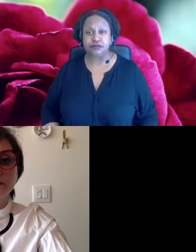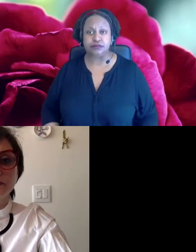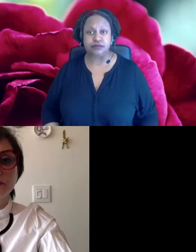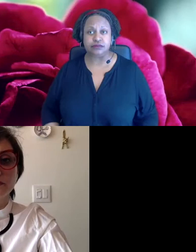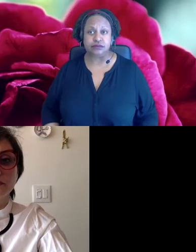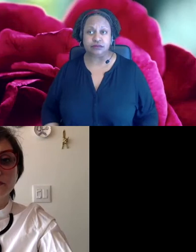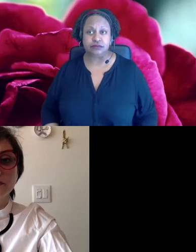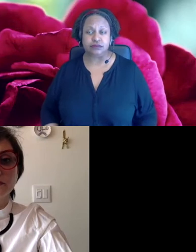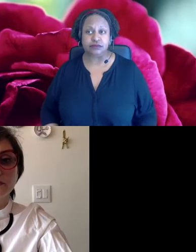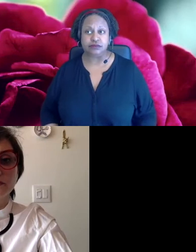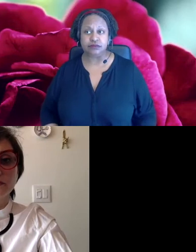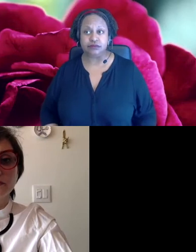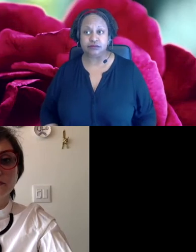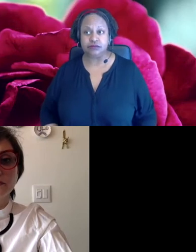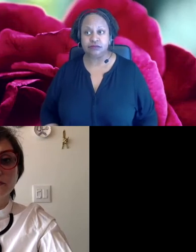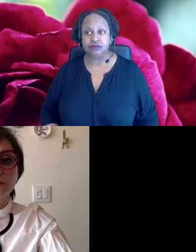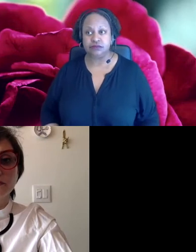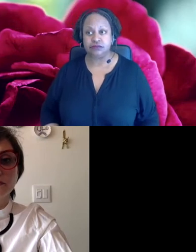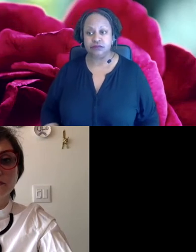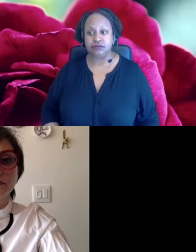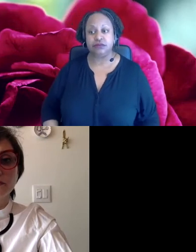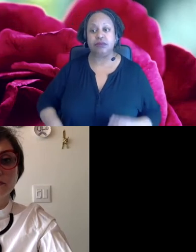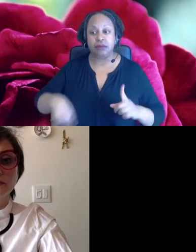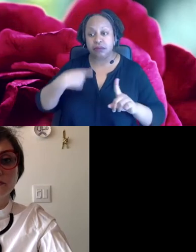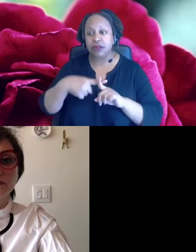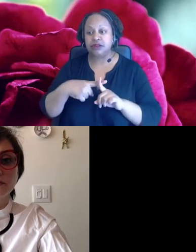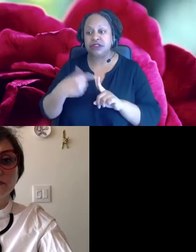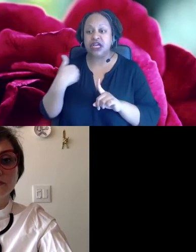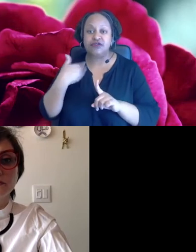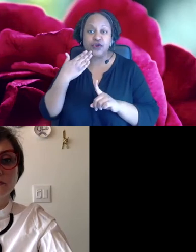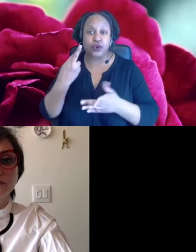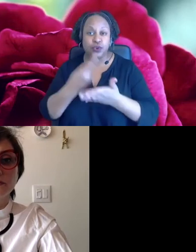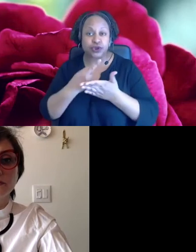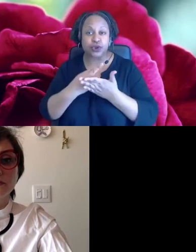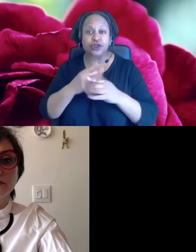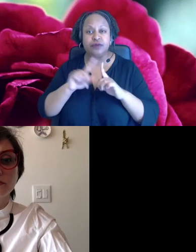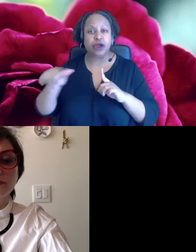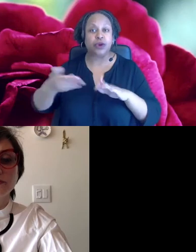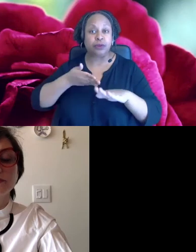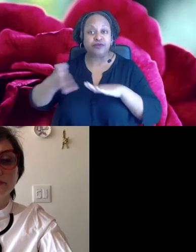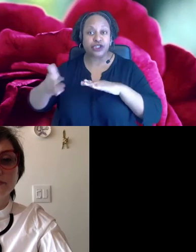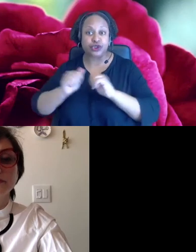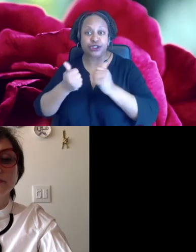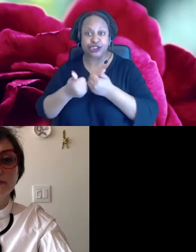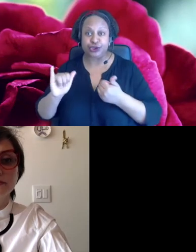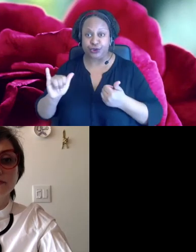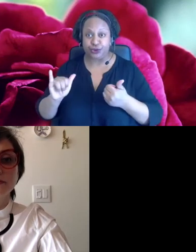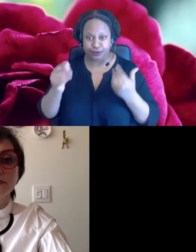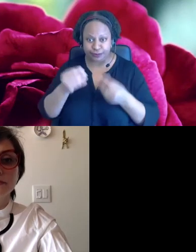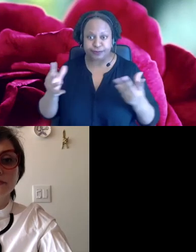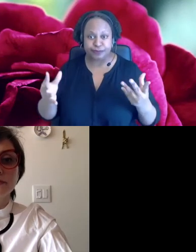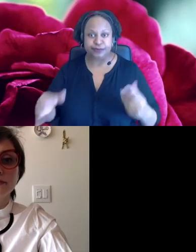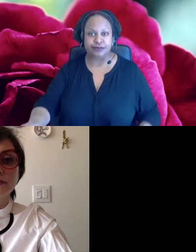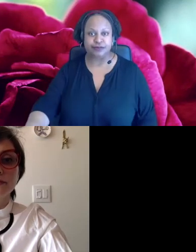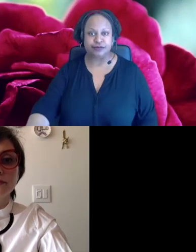then there are very good resources from various professional associations. If I can,